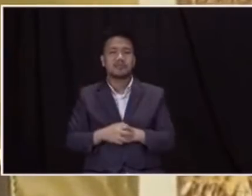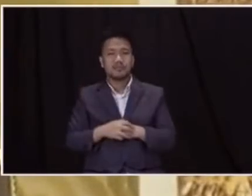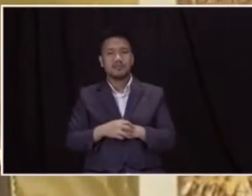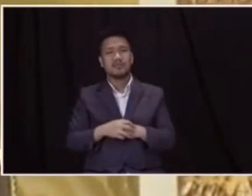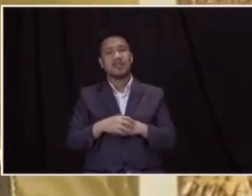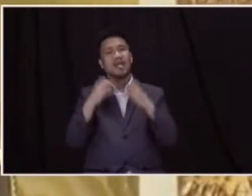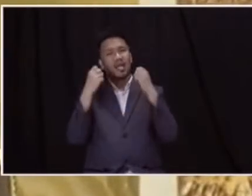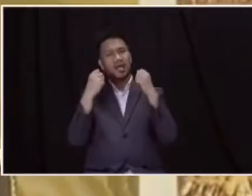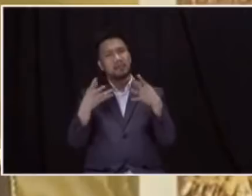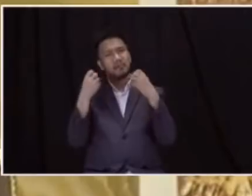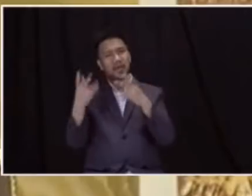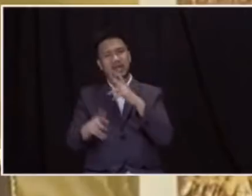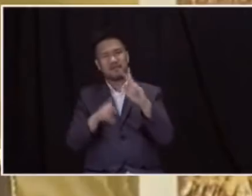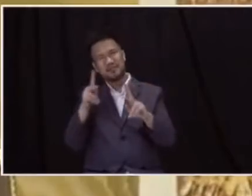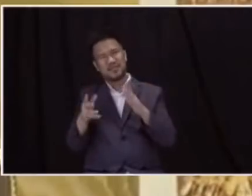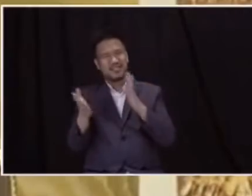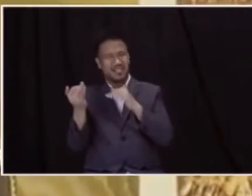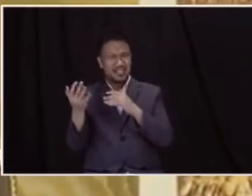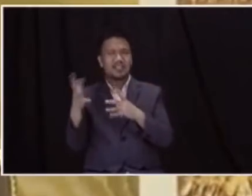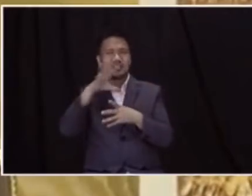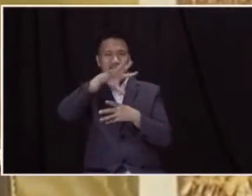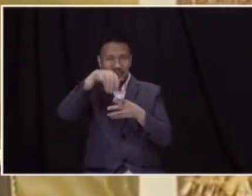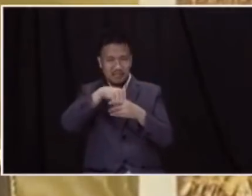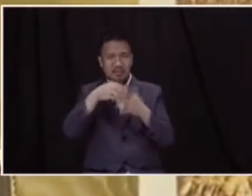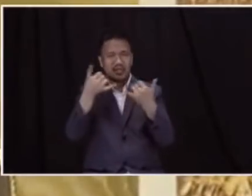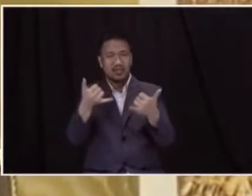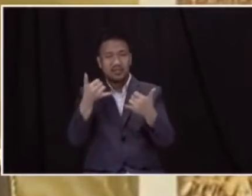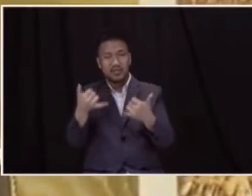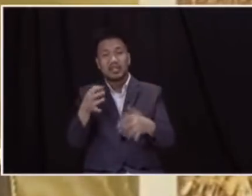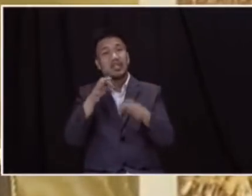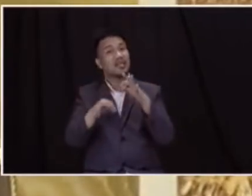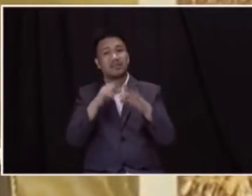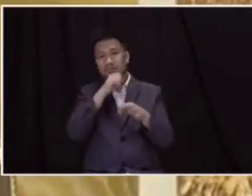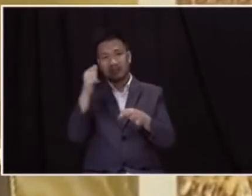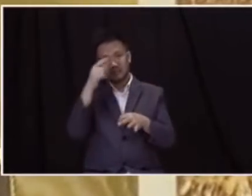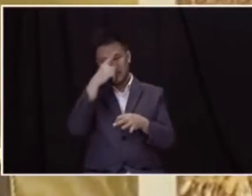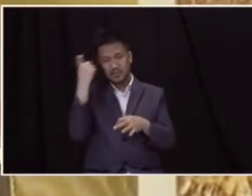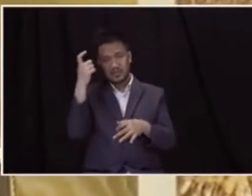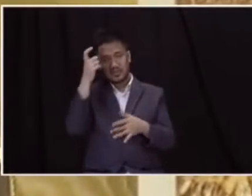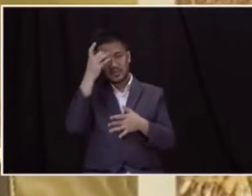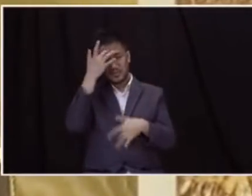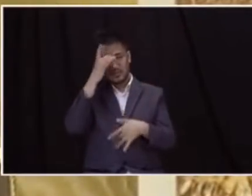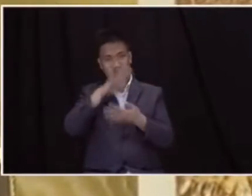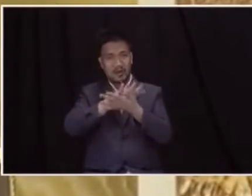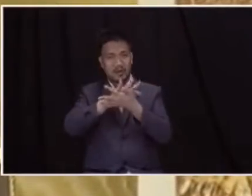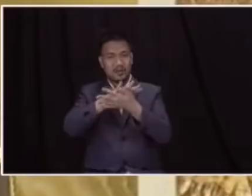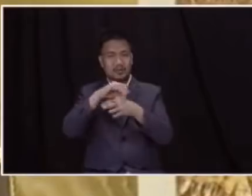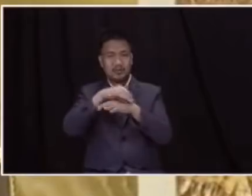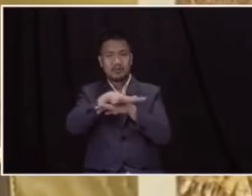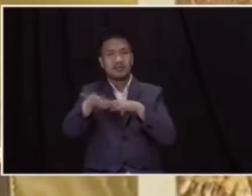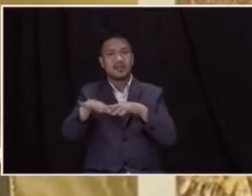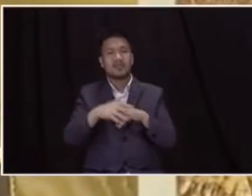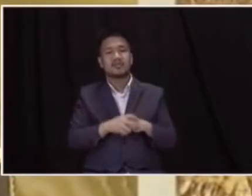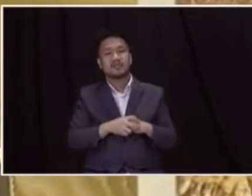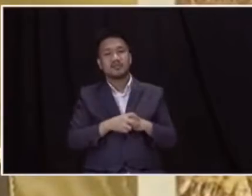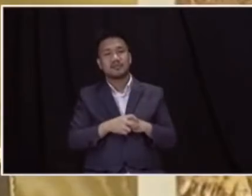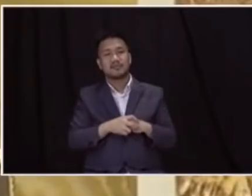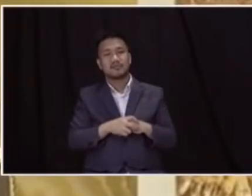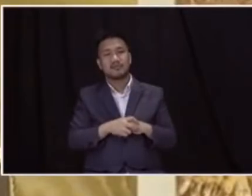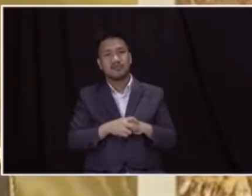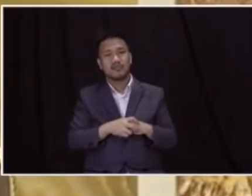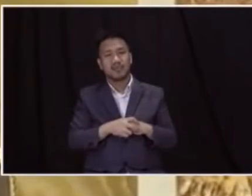good number of people would have been here with us if not for the pandemic. The scourge